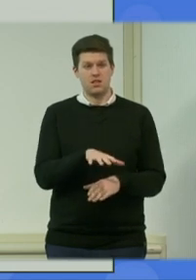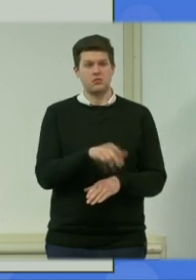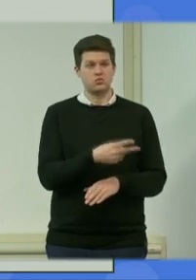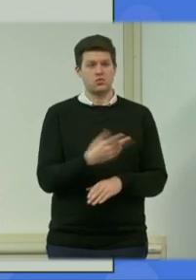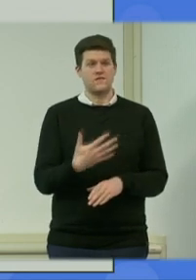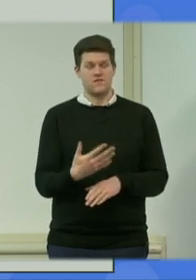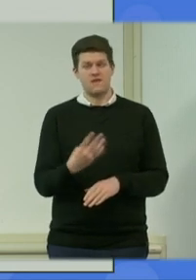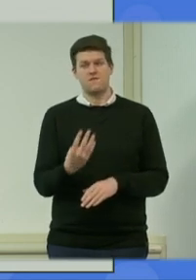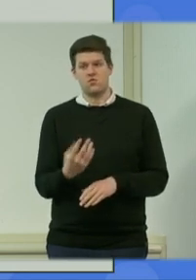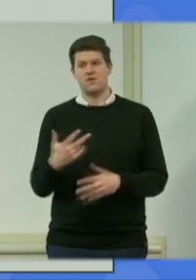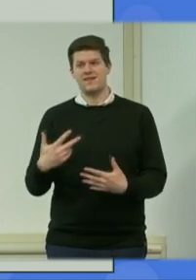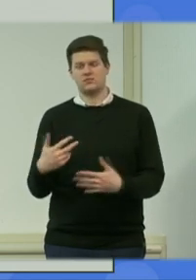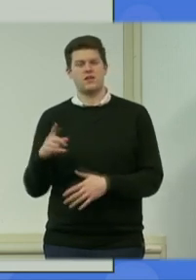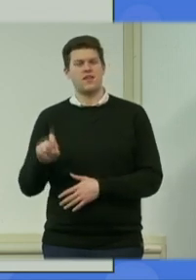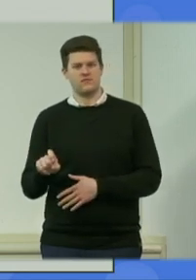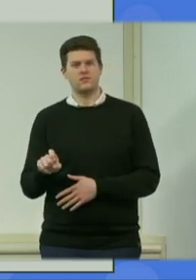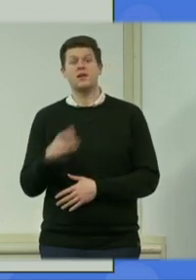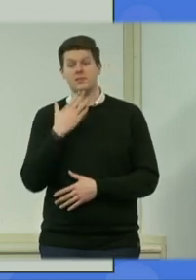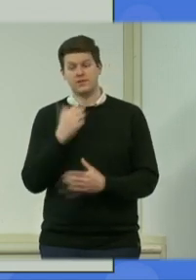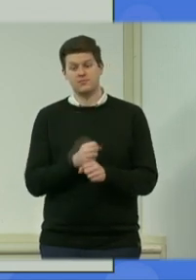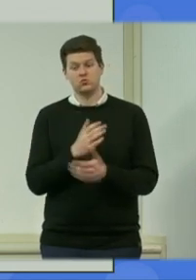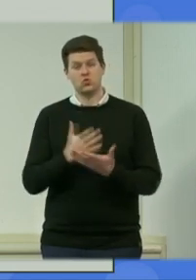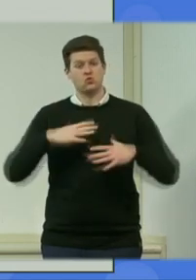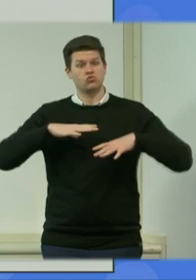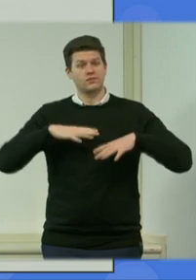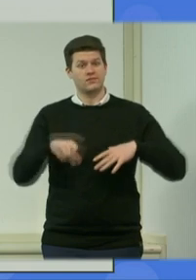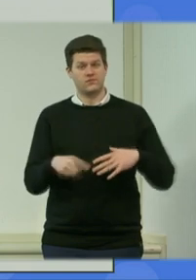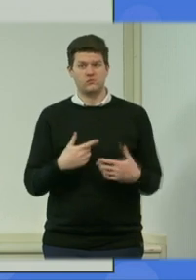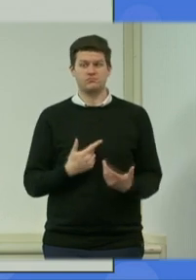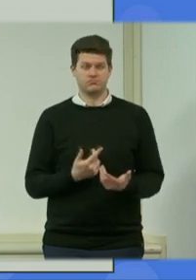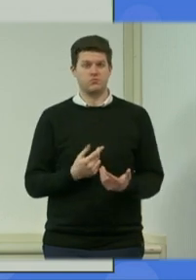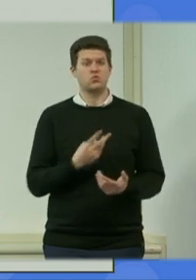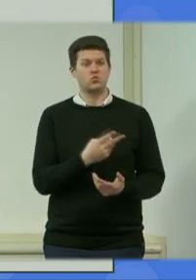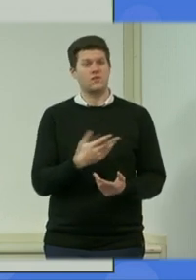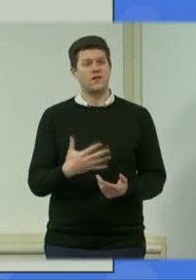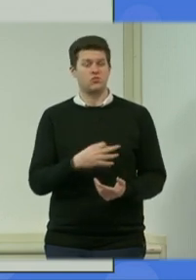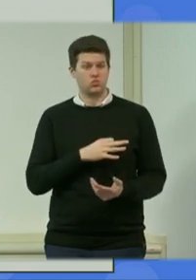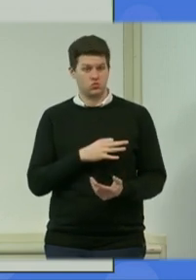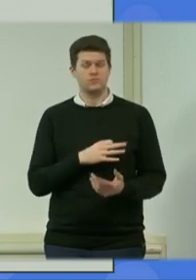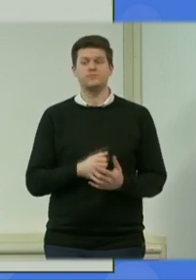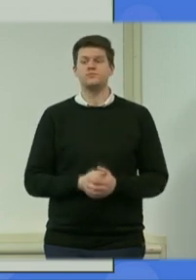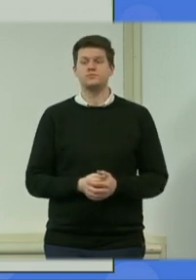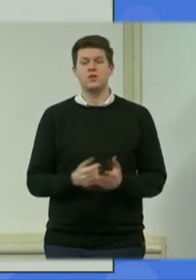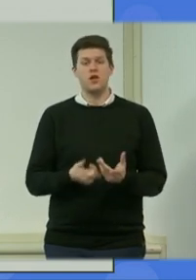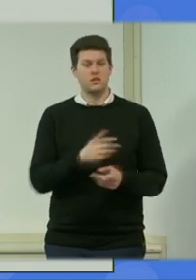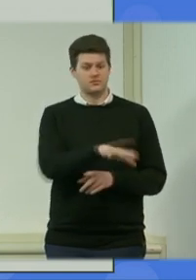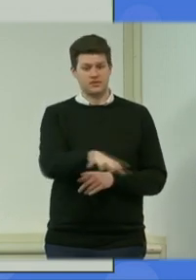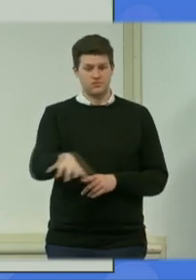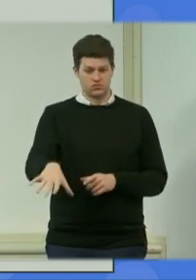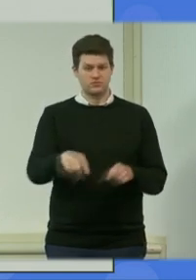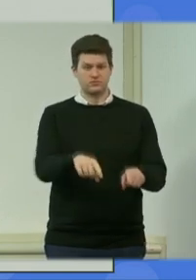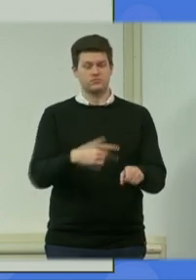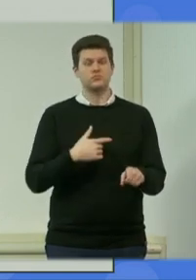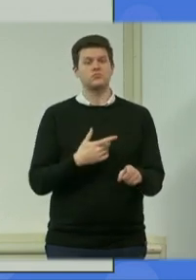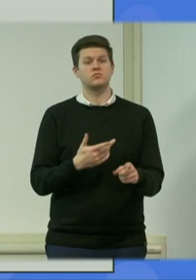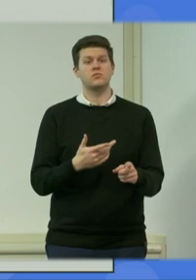make sure you're in there and ready to go at 11:35. Yellow room, table 3, 7, 13, and 14. Blue room, tables